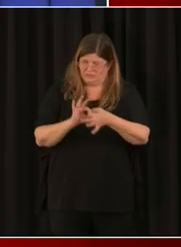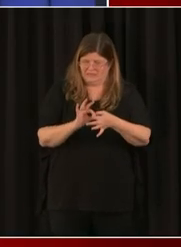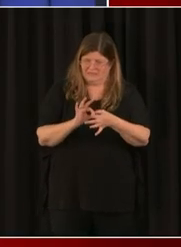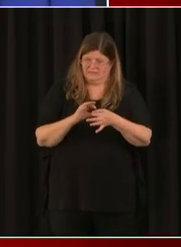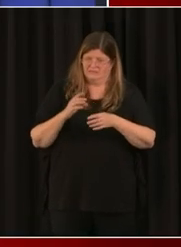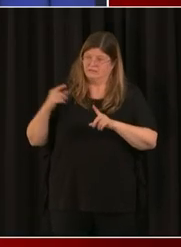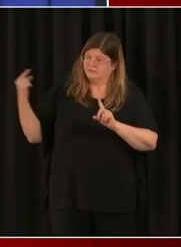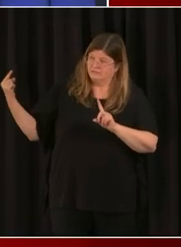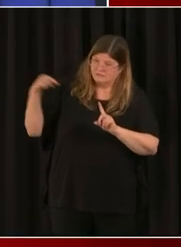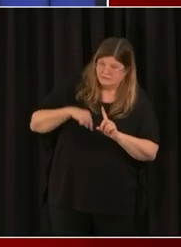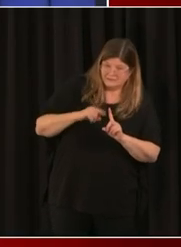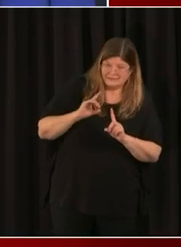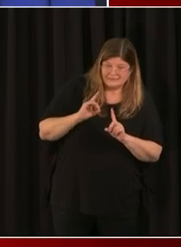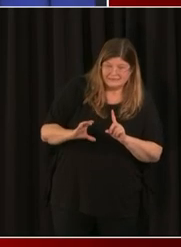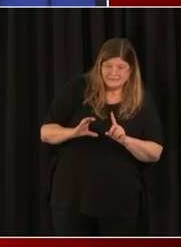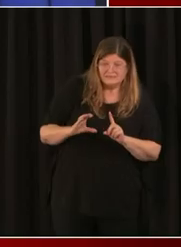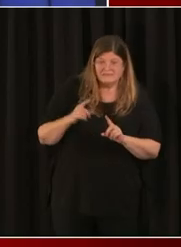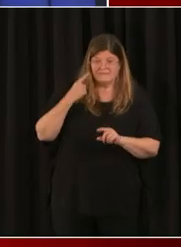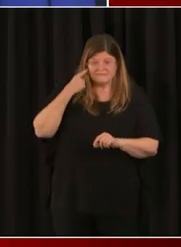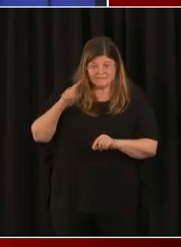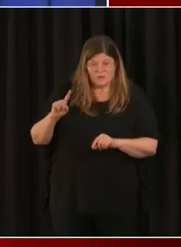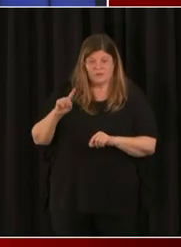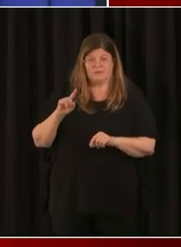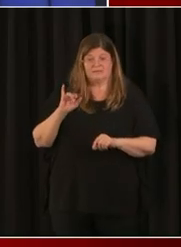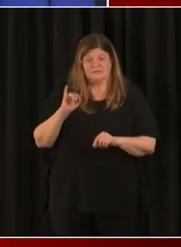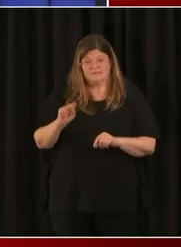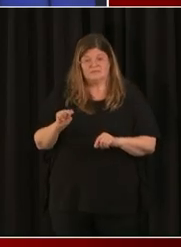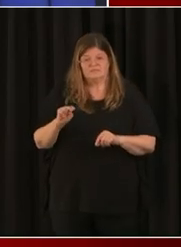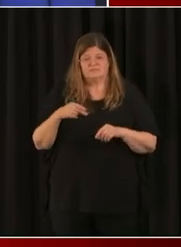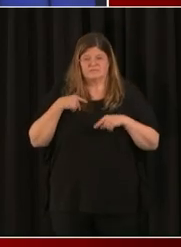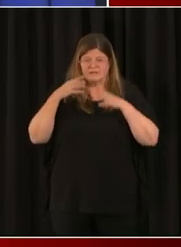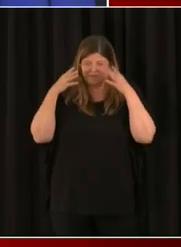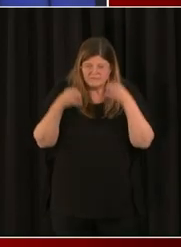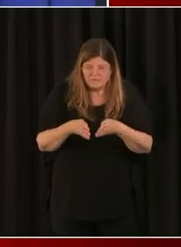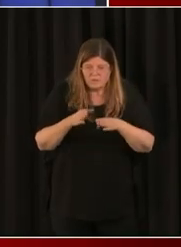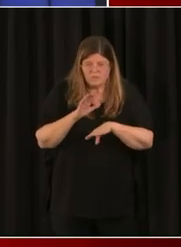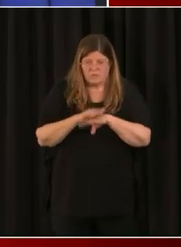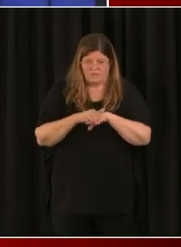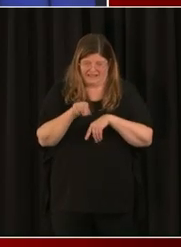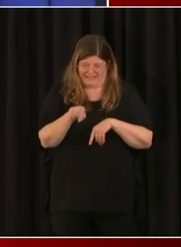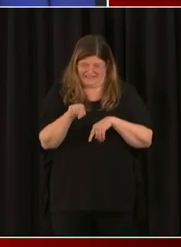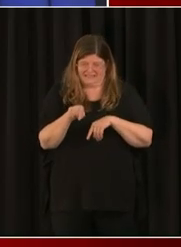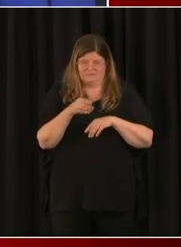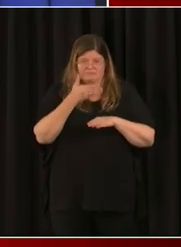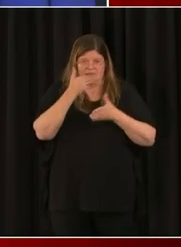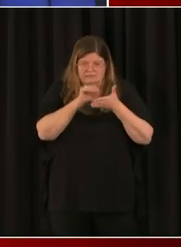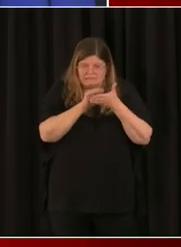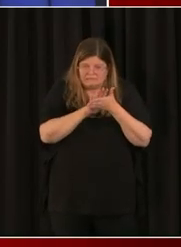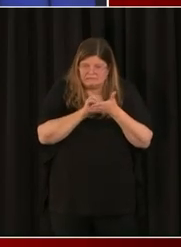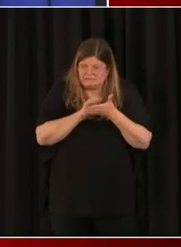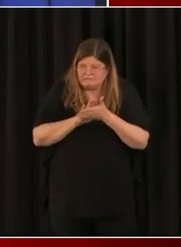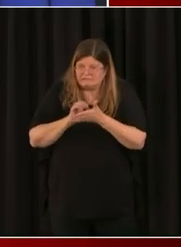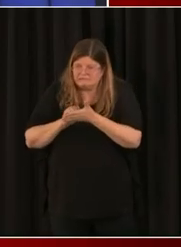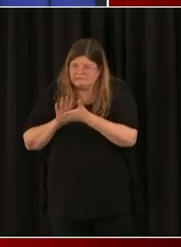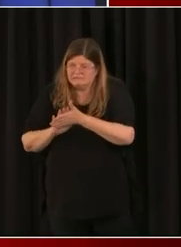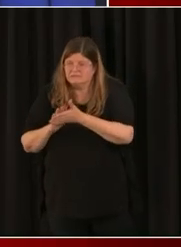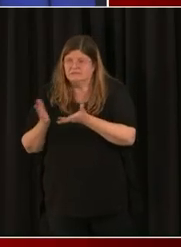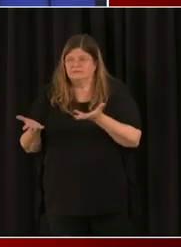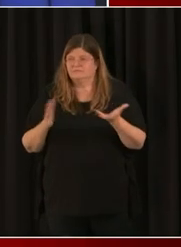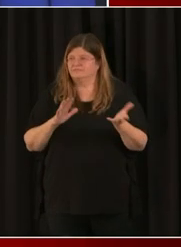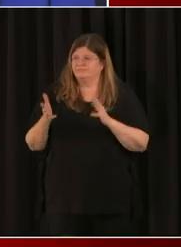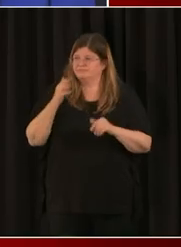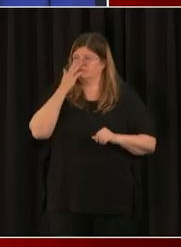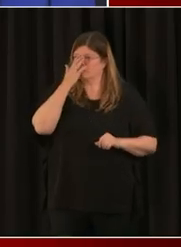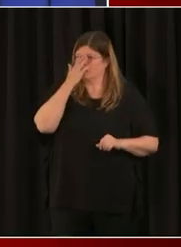to DC intentionally for January. So we've been focused on trying to do that or capture that uniquely for quite some